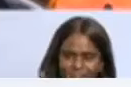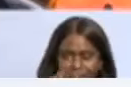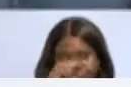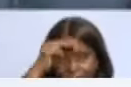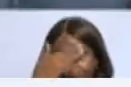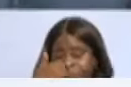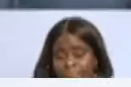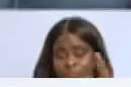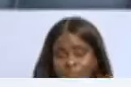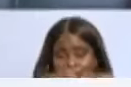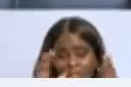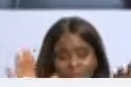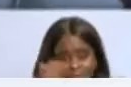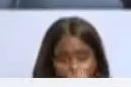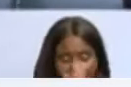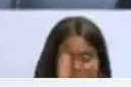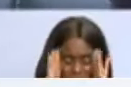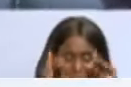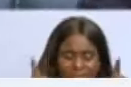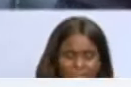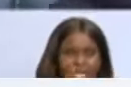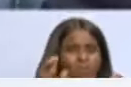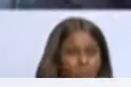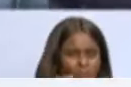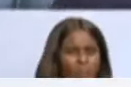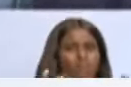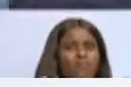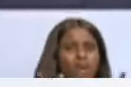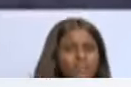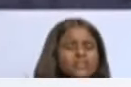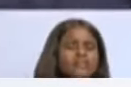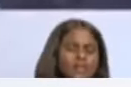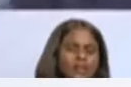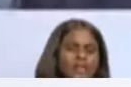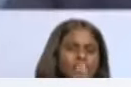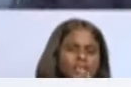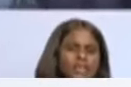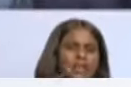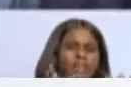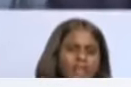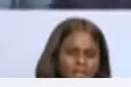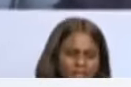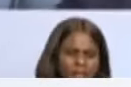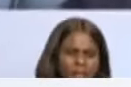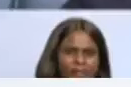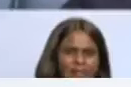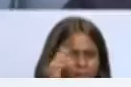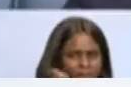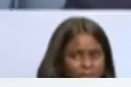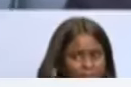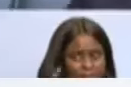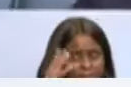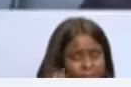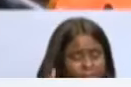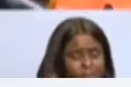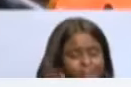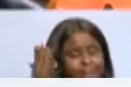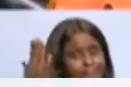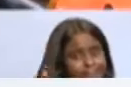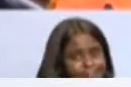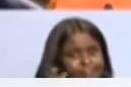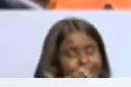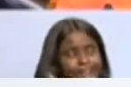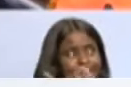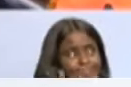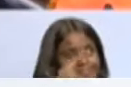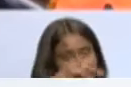given quick attention even above some areas because of its strategic nature. So